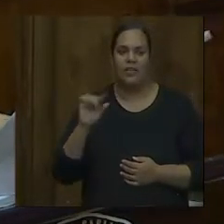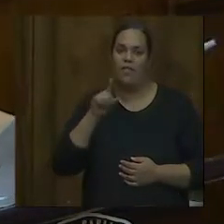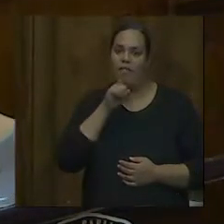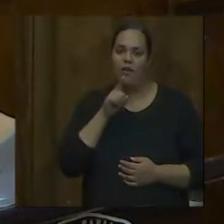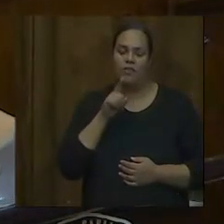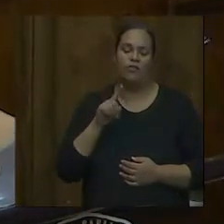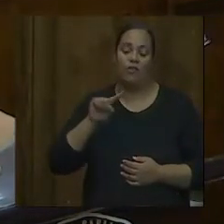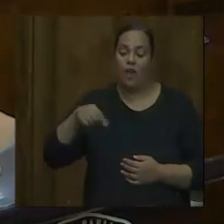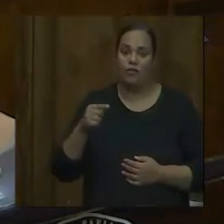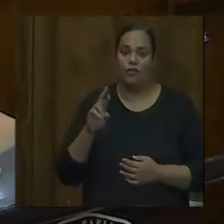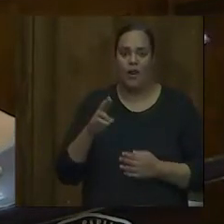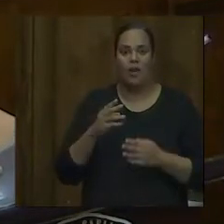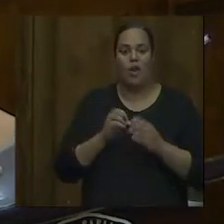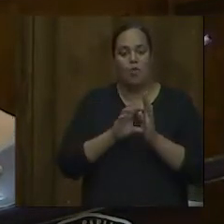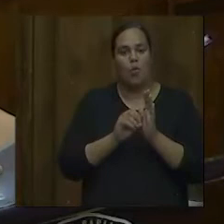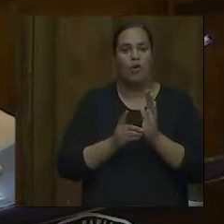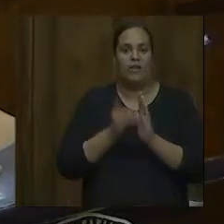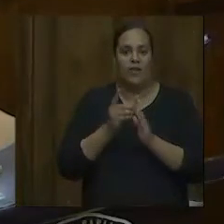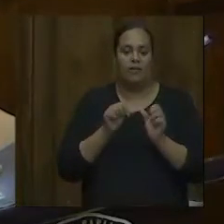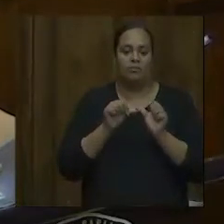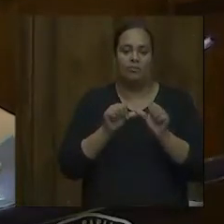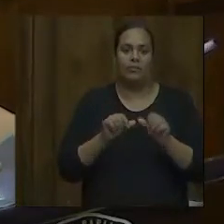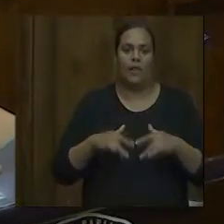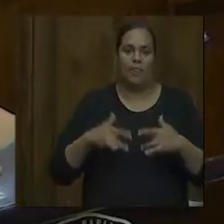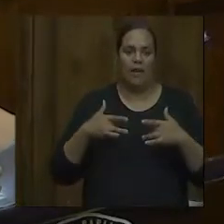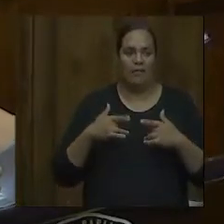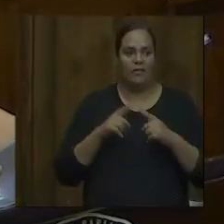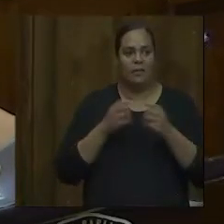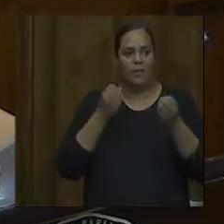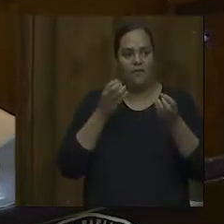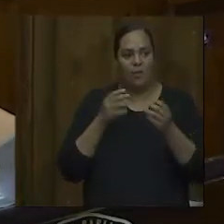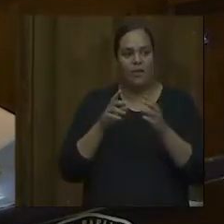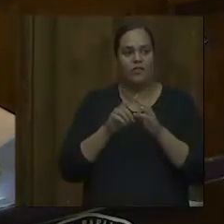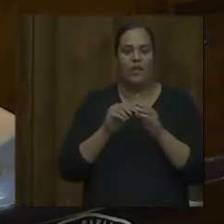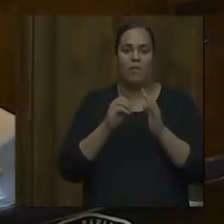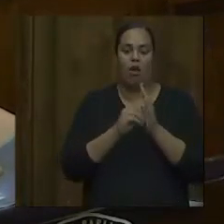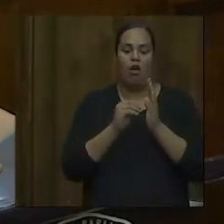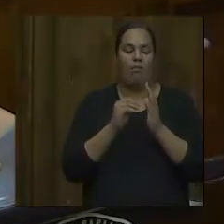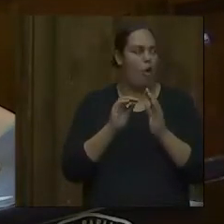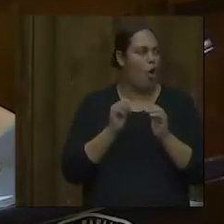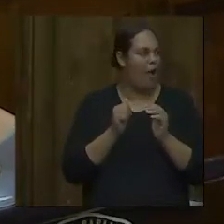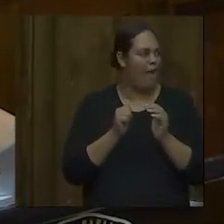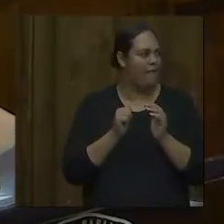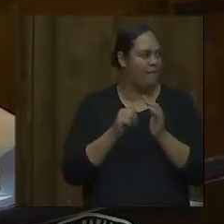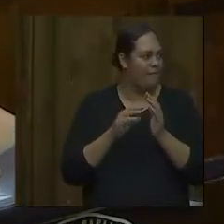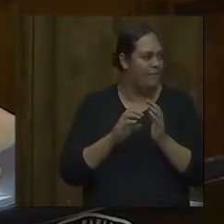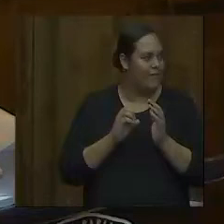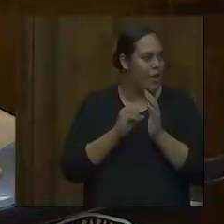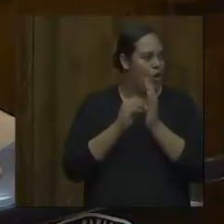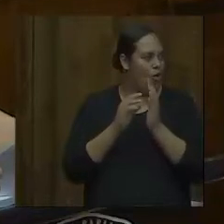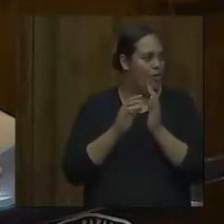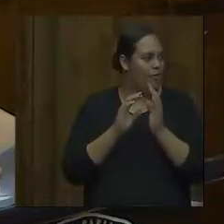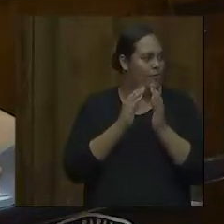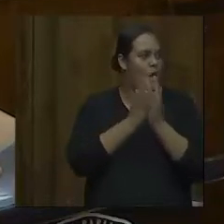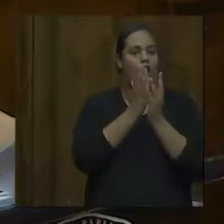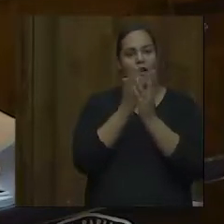R349,566,000 to promote, develop and transform sustainable library, information and archive services. In 2009, the